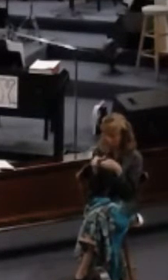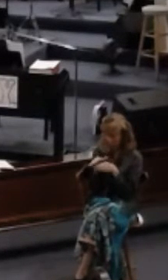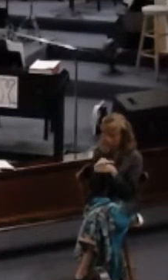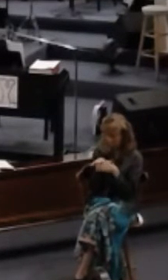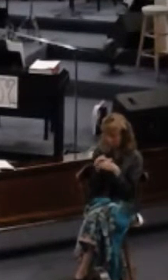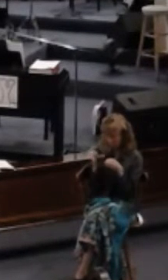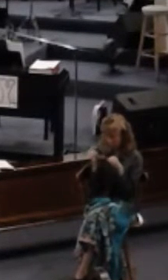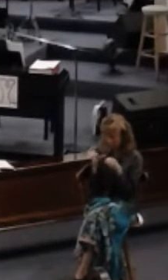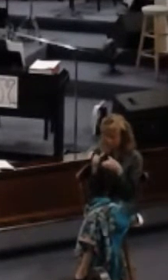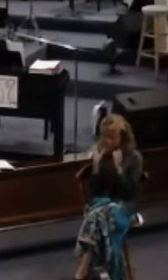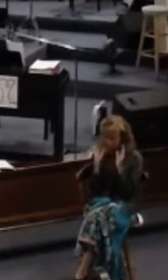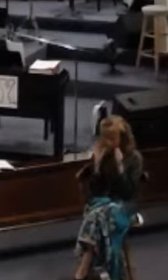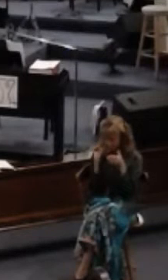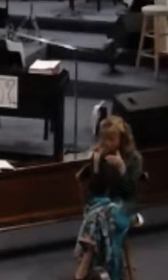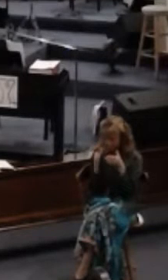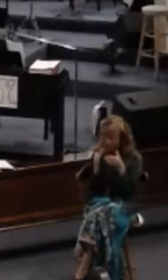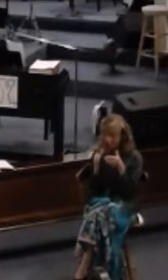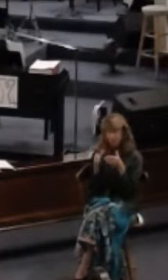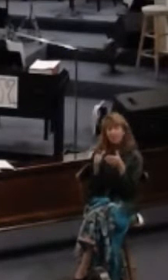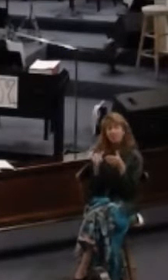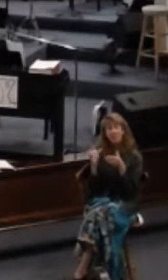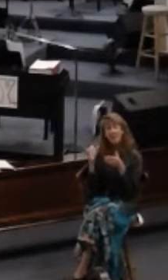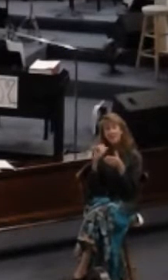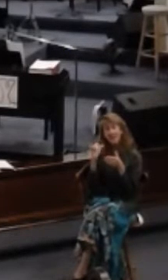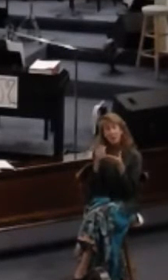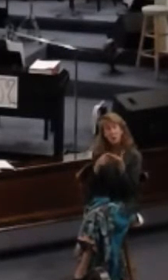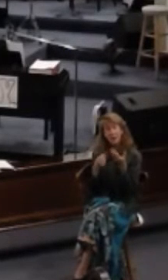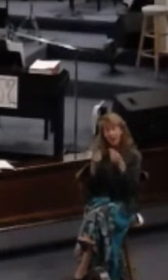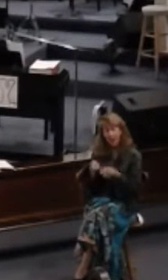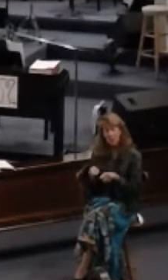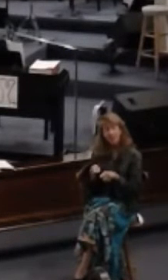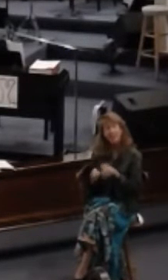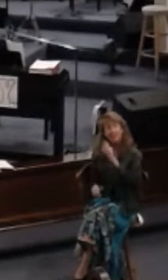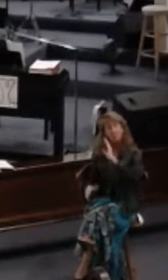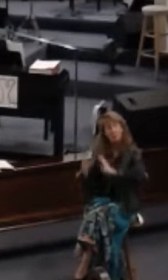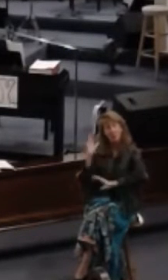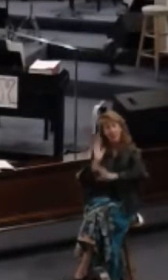So that's kind of what happened at Jerusalem.